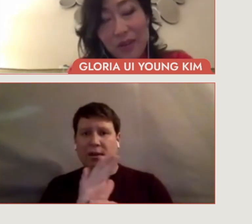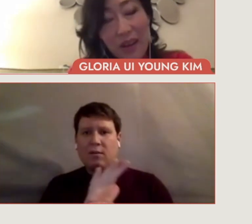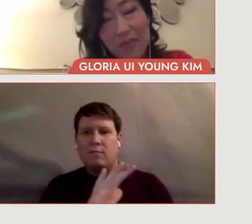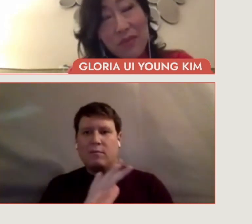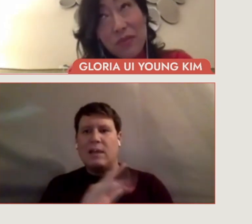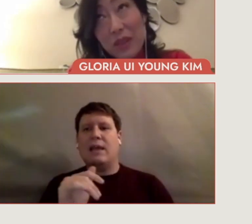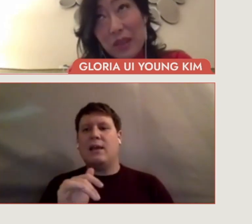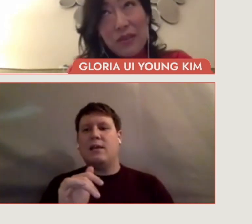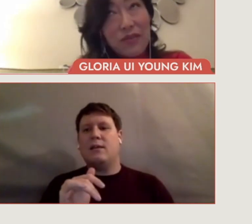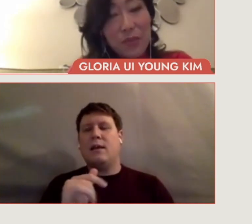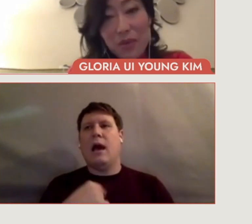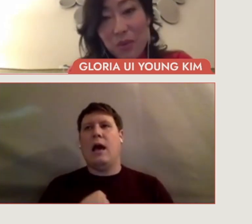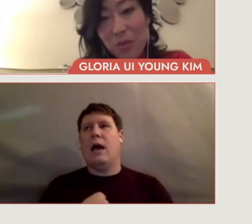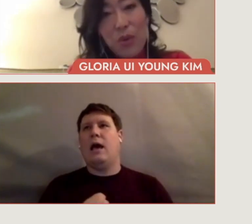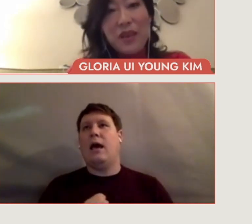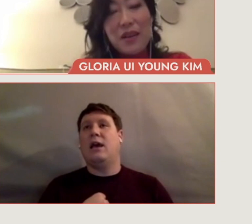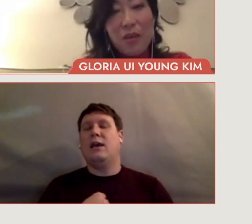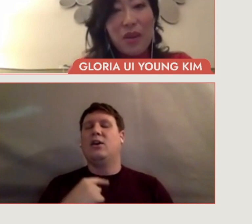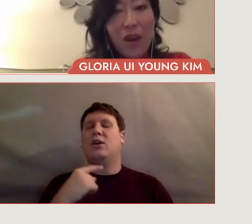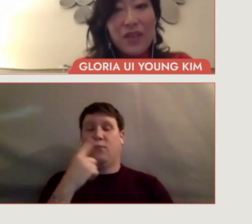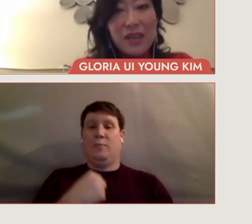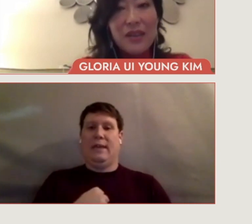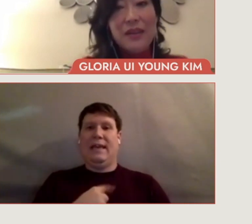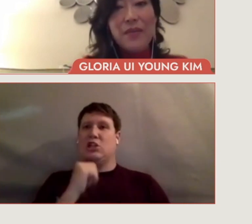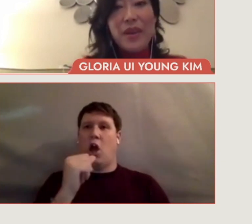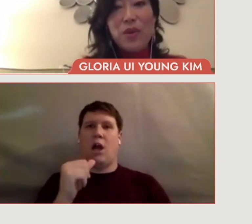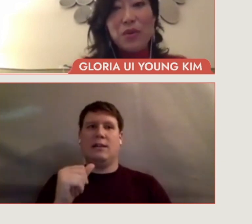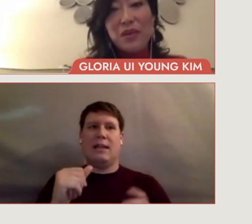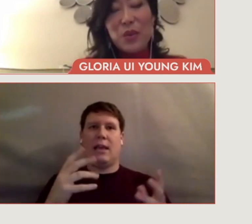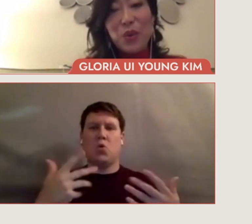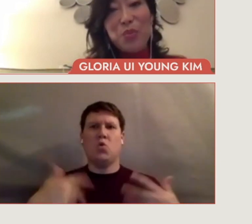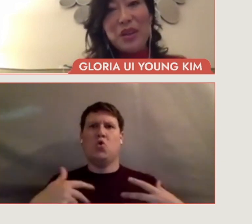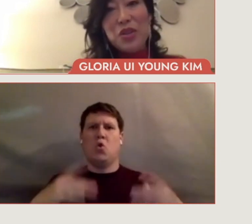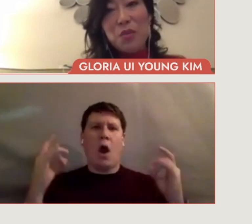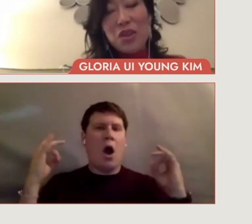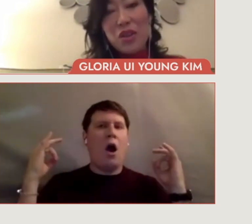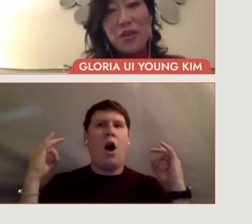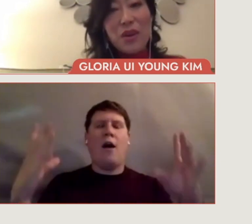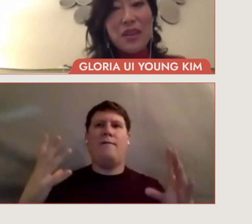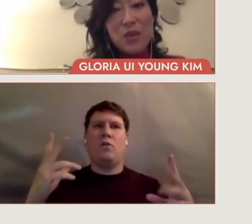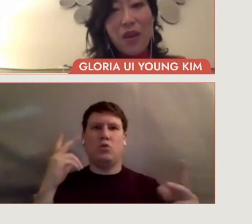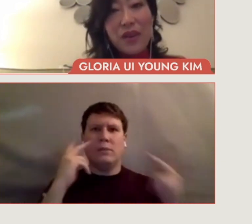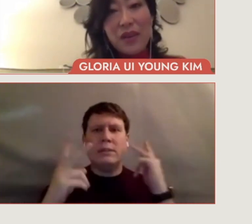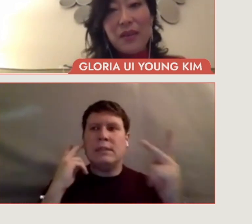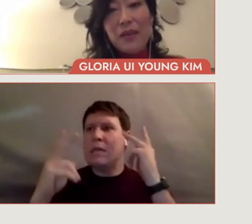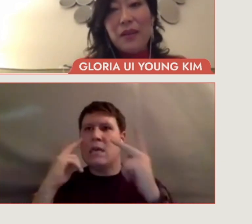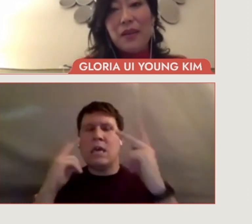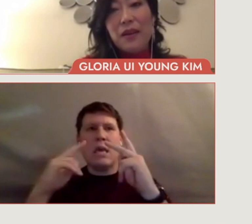it. I'm really, for me, it was important that it not be graphic, that we were in this world, but it shouldn't be shot in a way that's